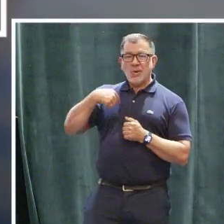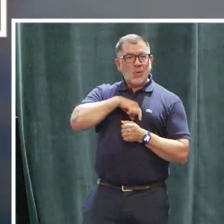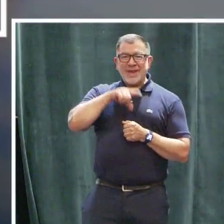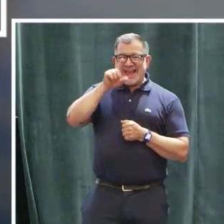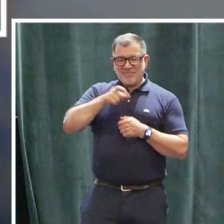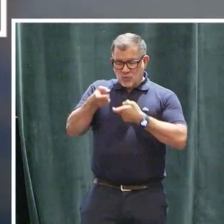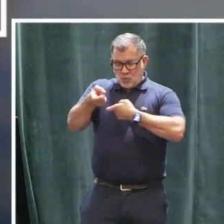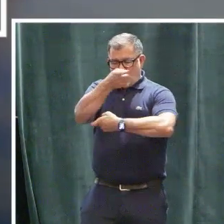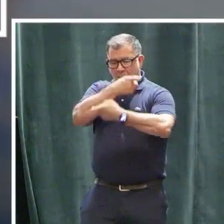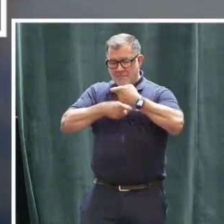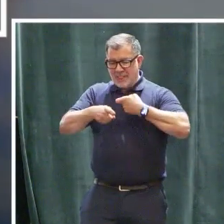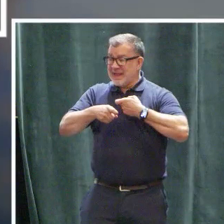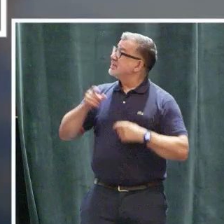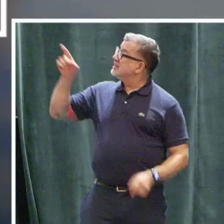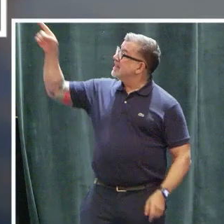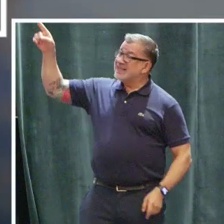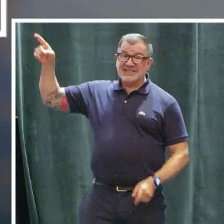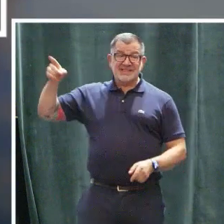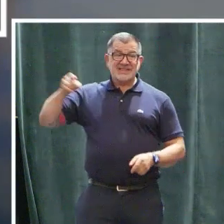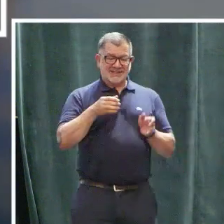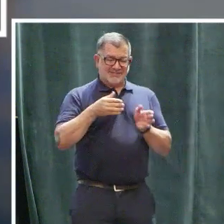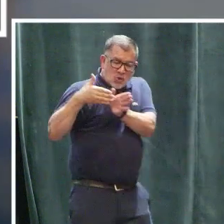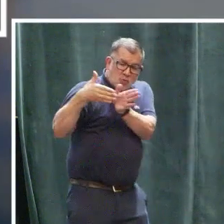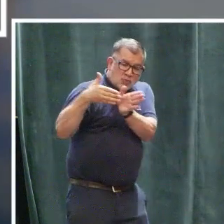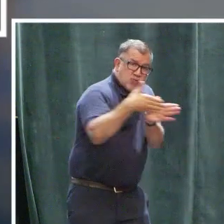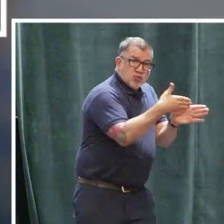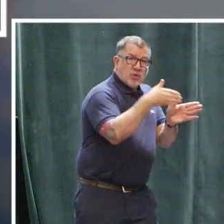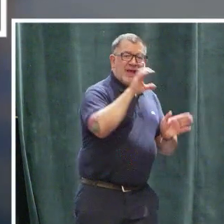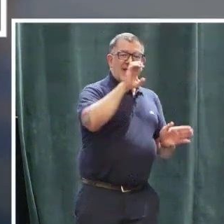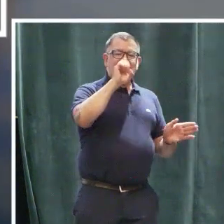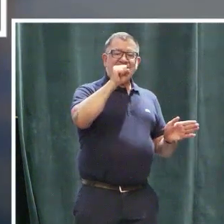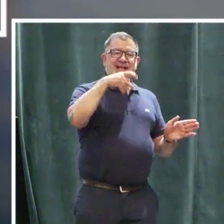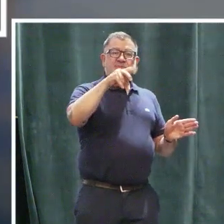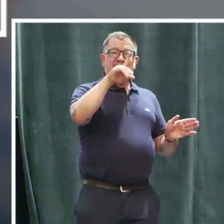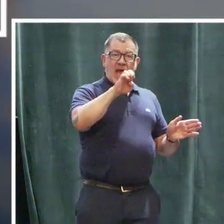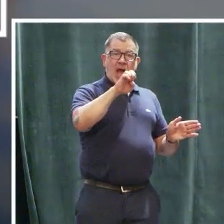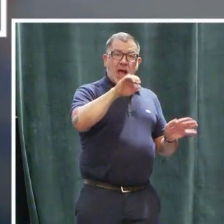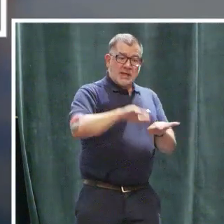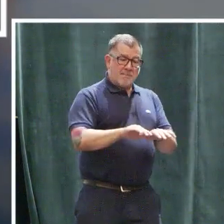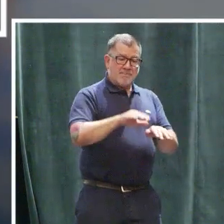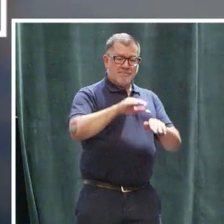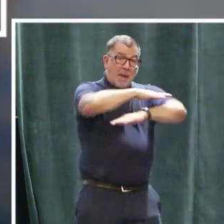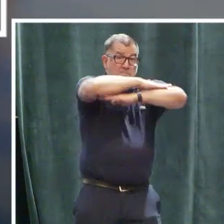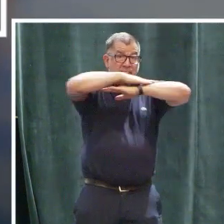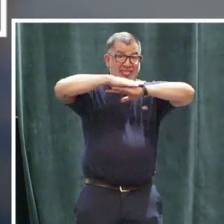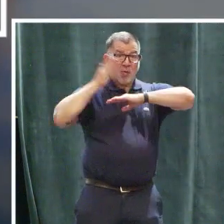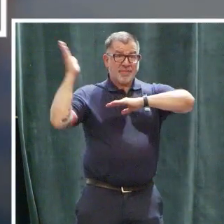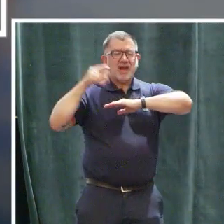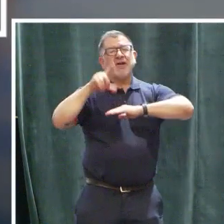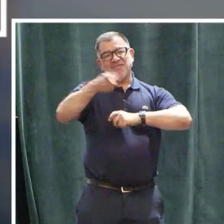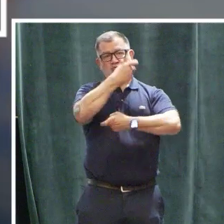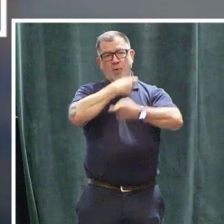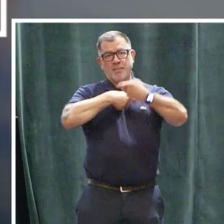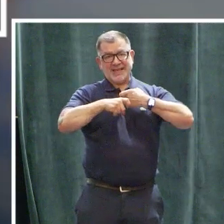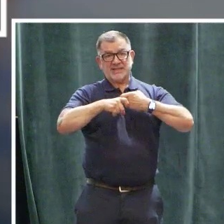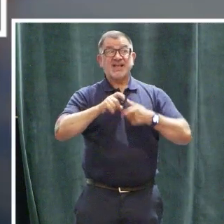replace this esplanade, the platform here. And because we have to replace it, we're going to go